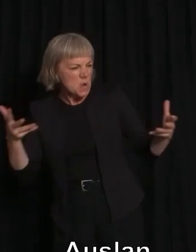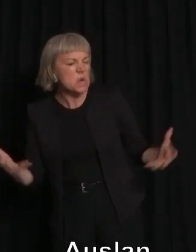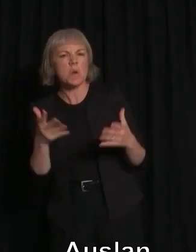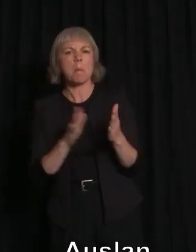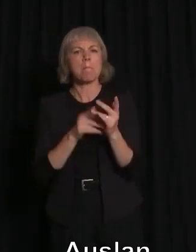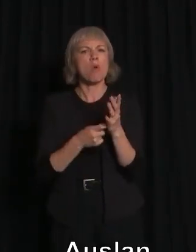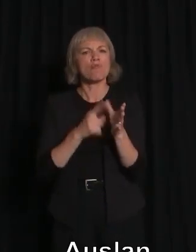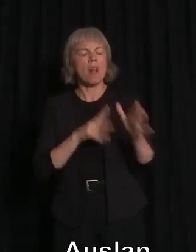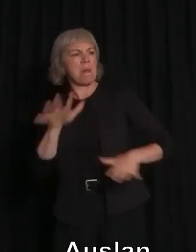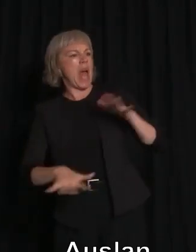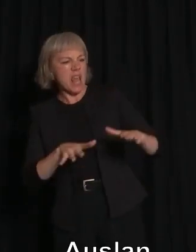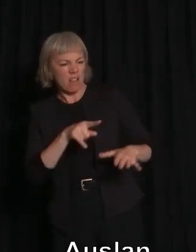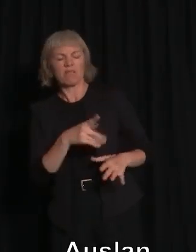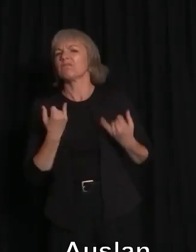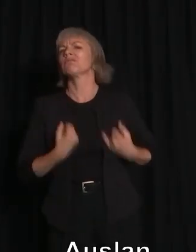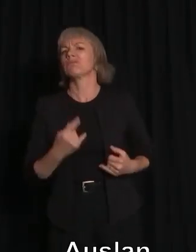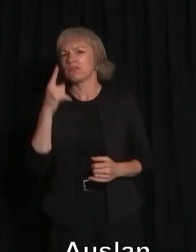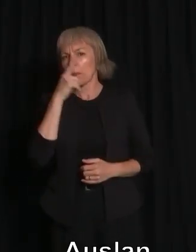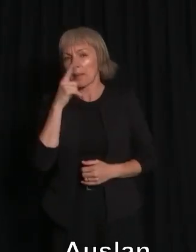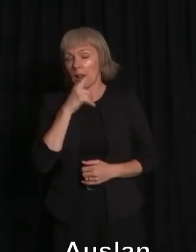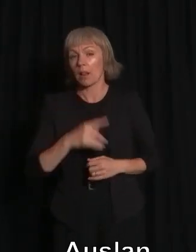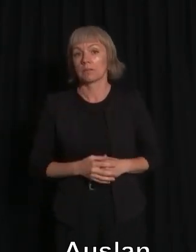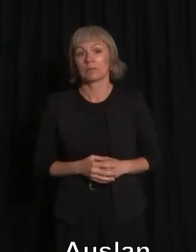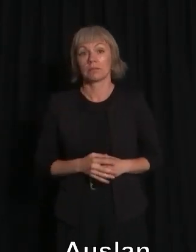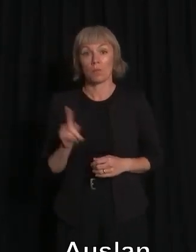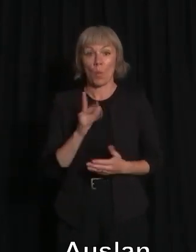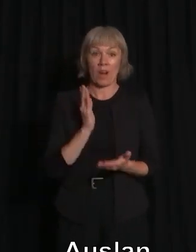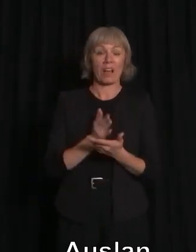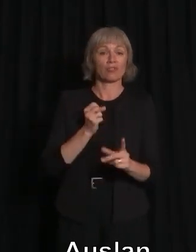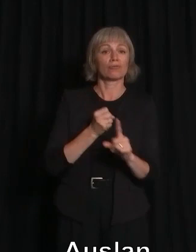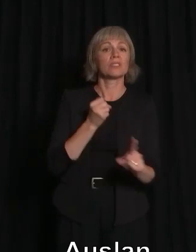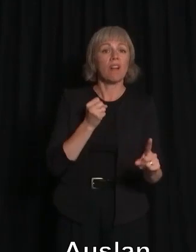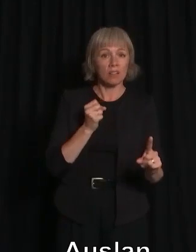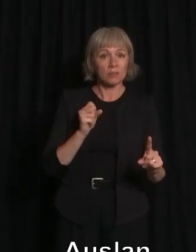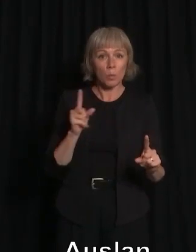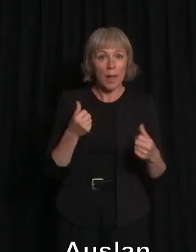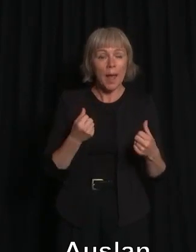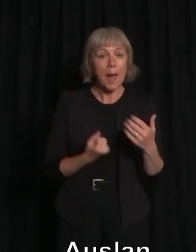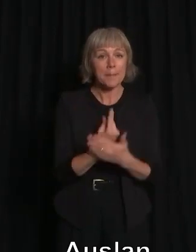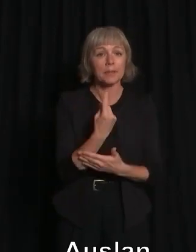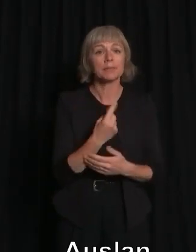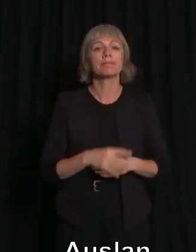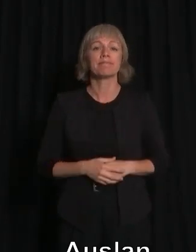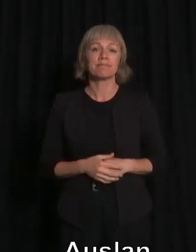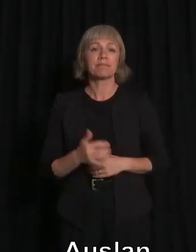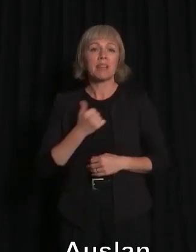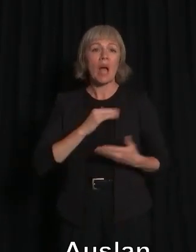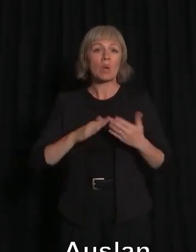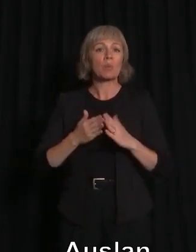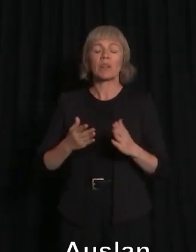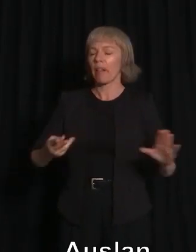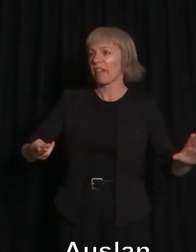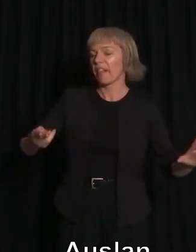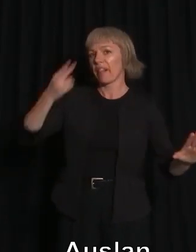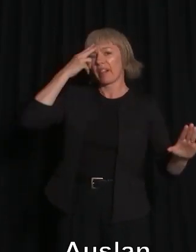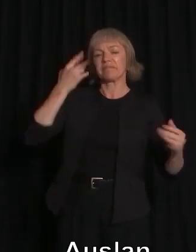moral panic. The result is the dehumanization of our communities